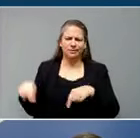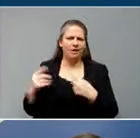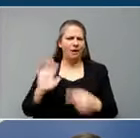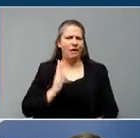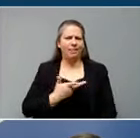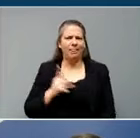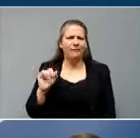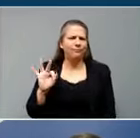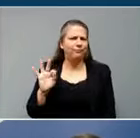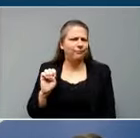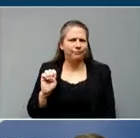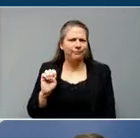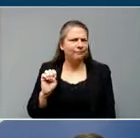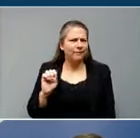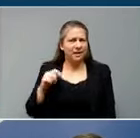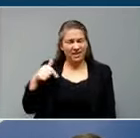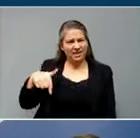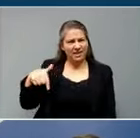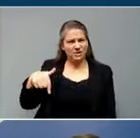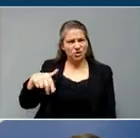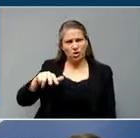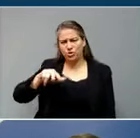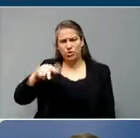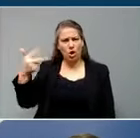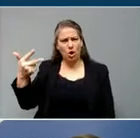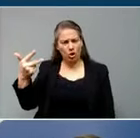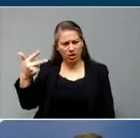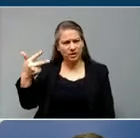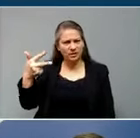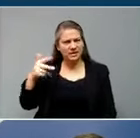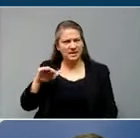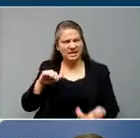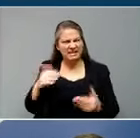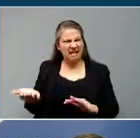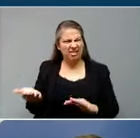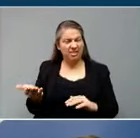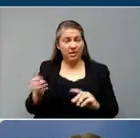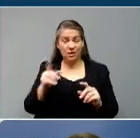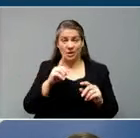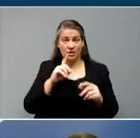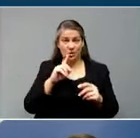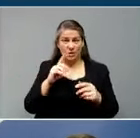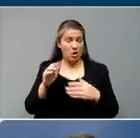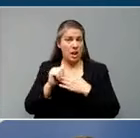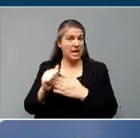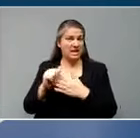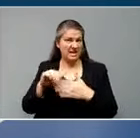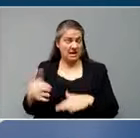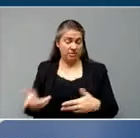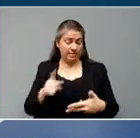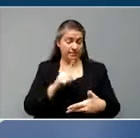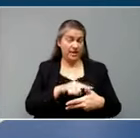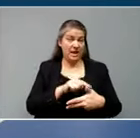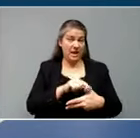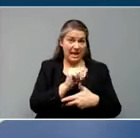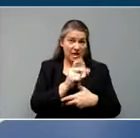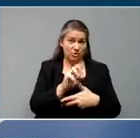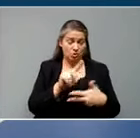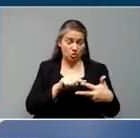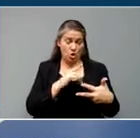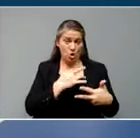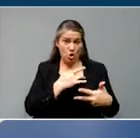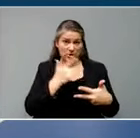third leading cause of death last year and this year. Only cancer and heart disease are more